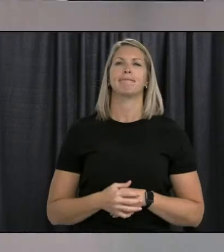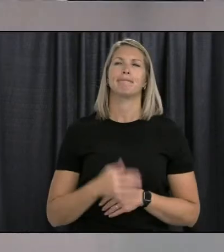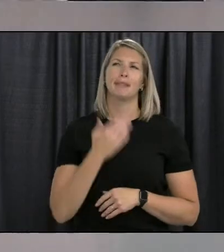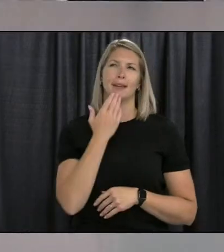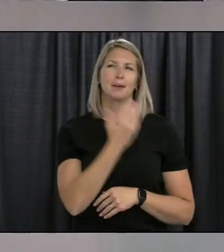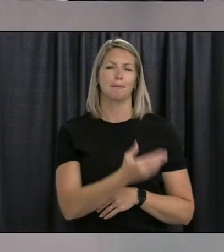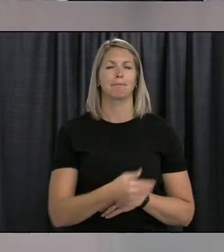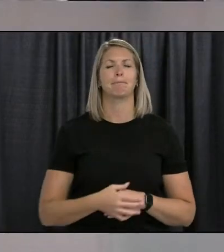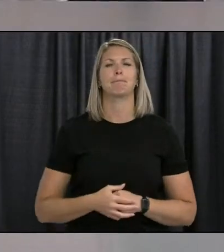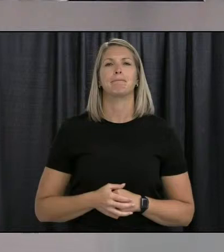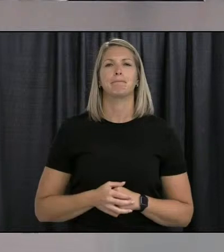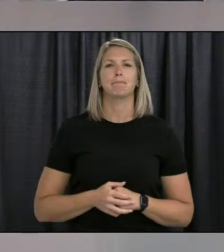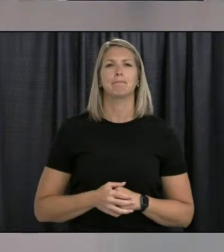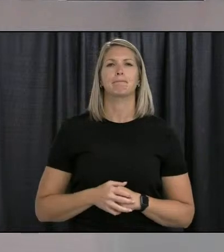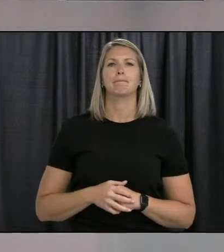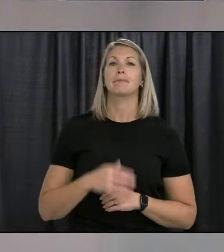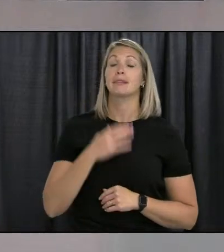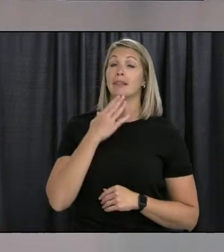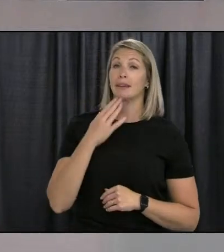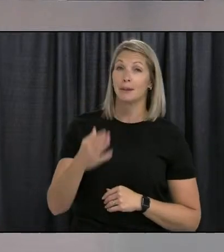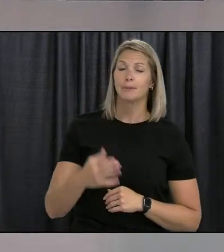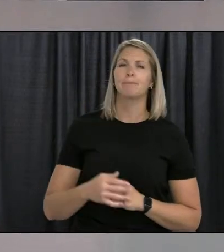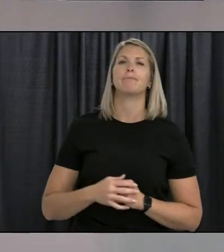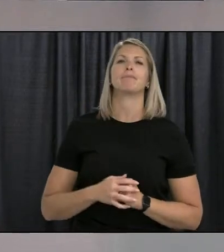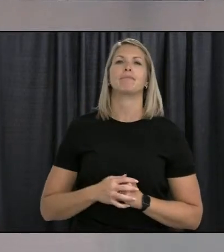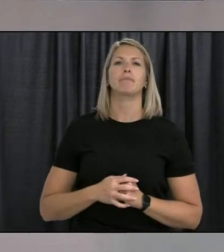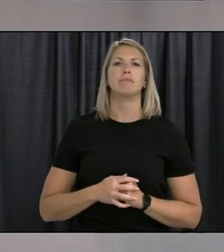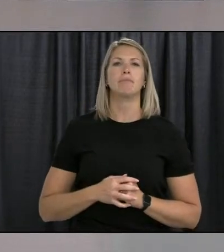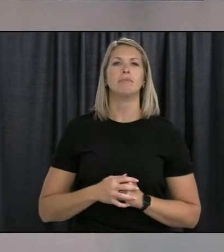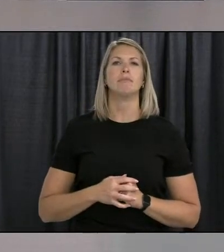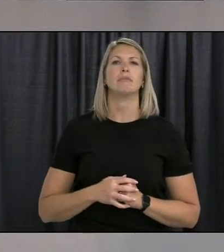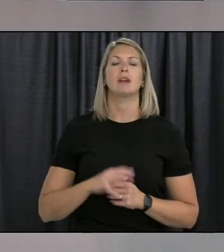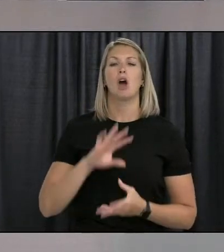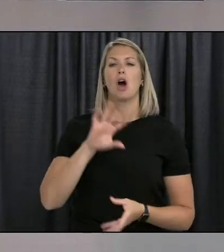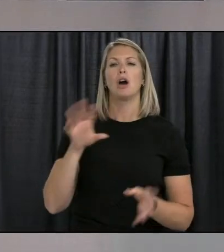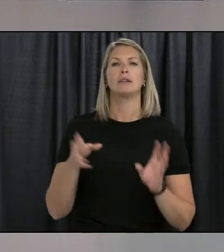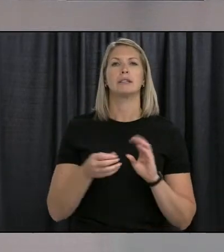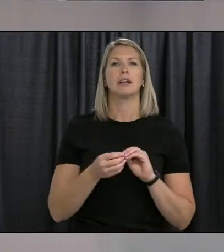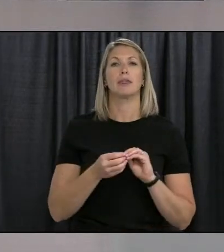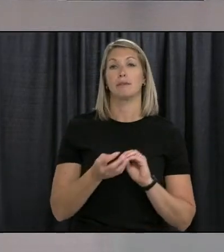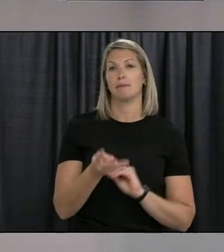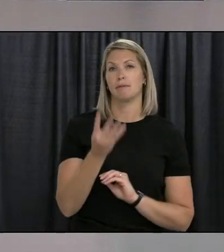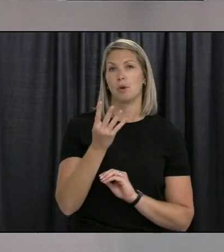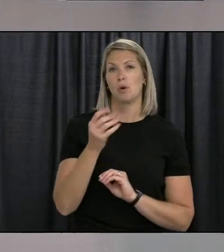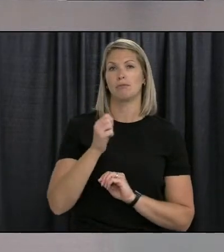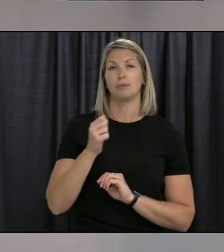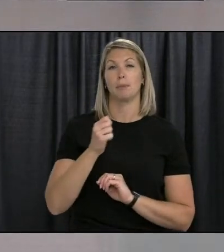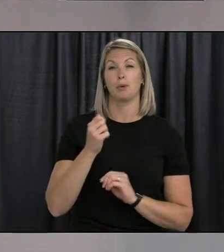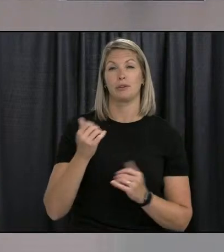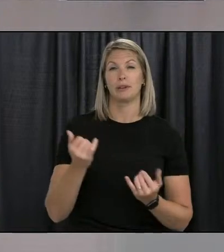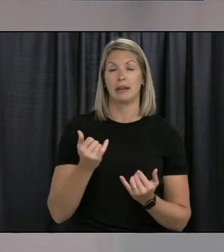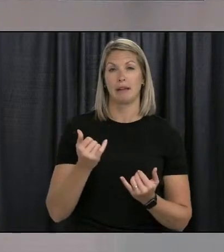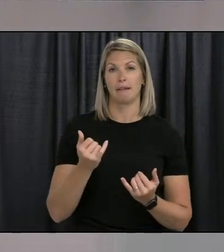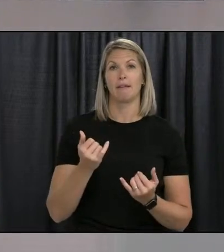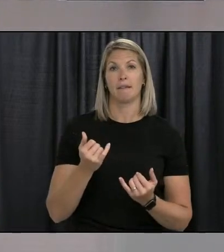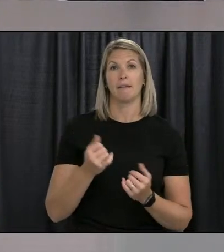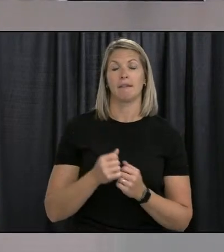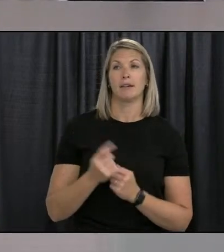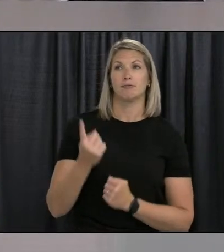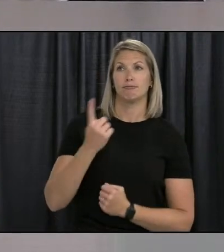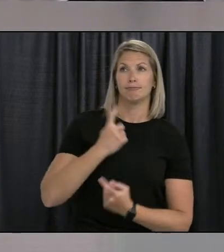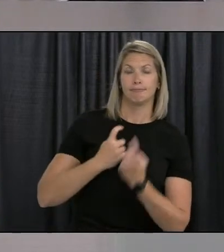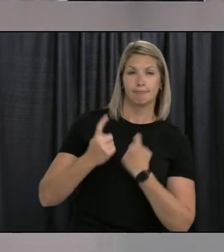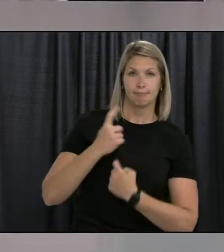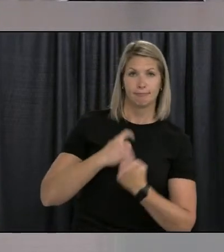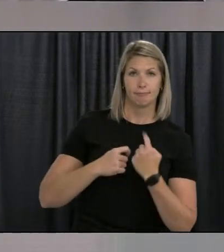Thank you. Thank you, Minister. For the benefit of our speakers, we have 4 reporters registered for today's call. We will conduct the question and